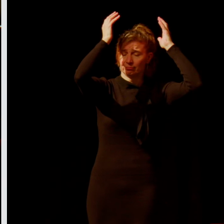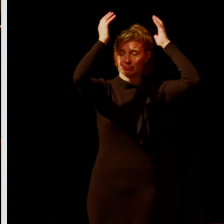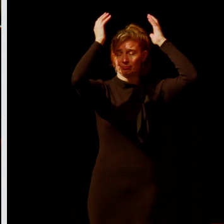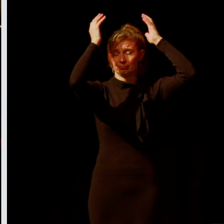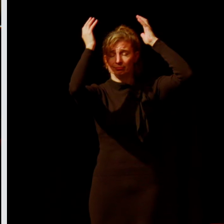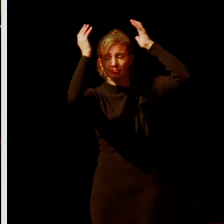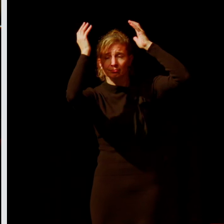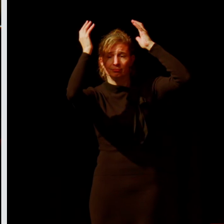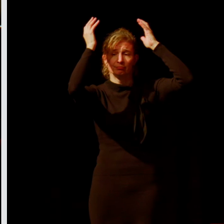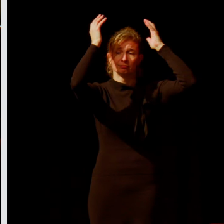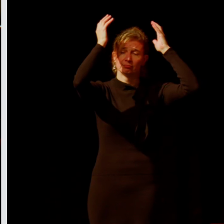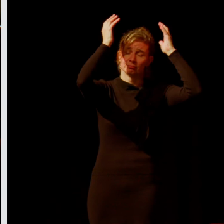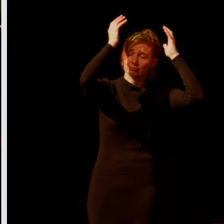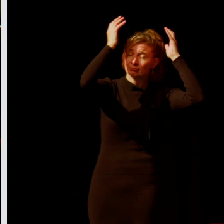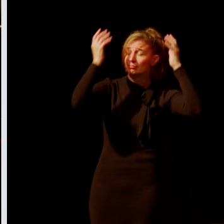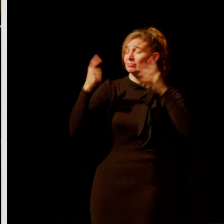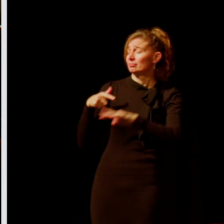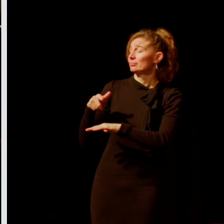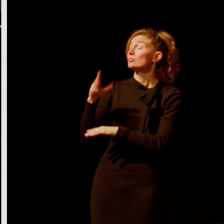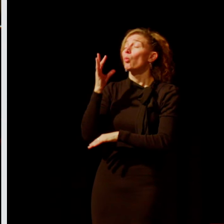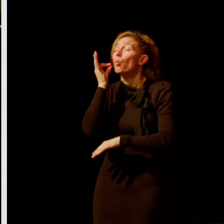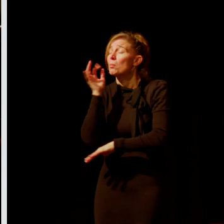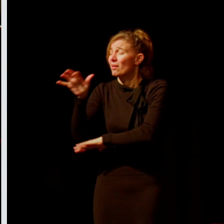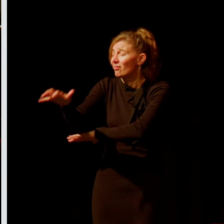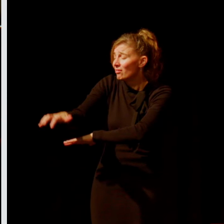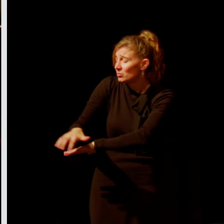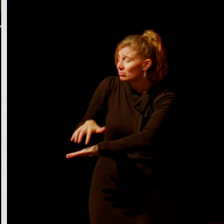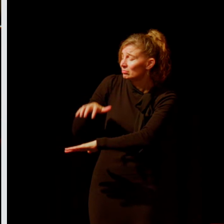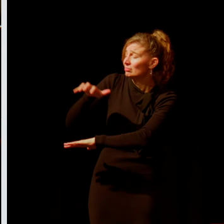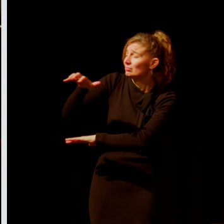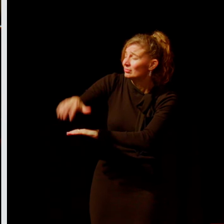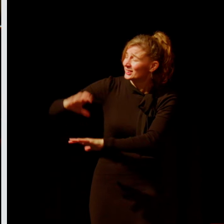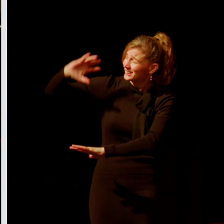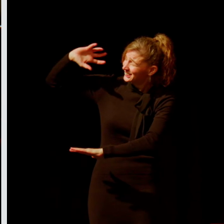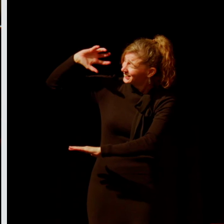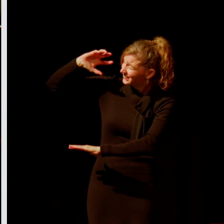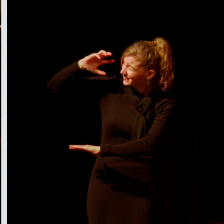Women farming their small fields under the scorching sun.